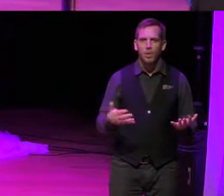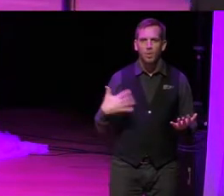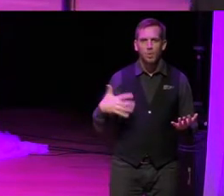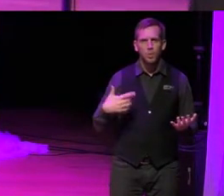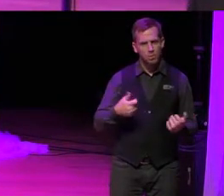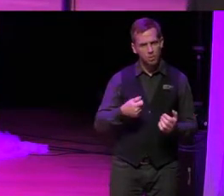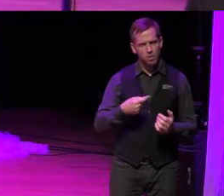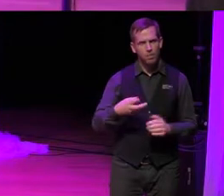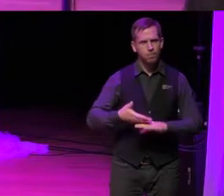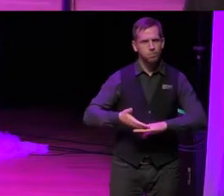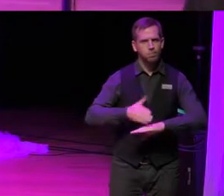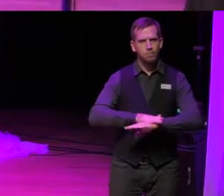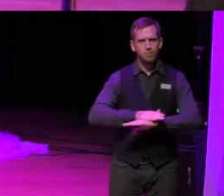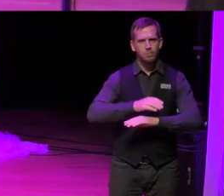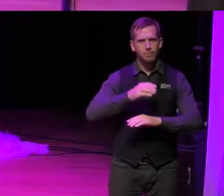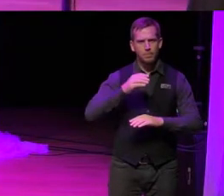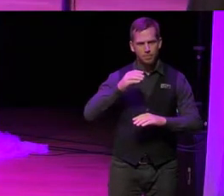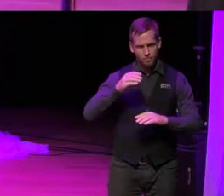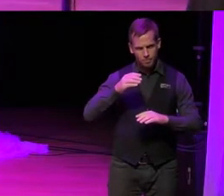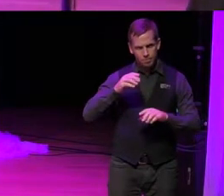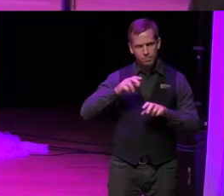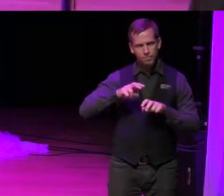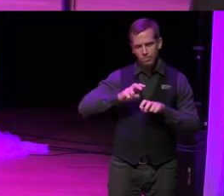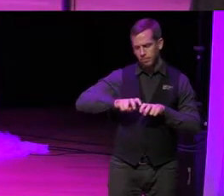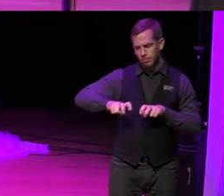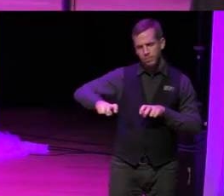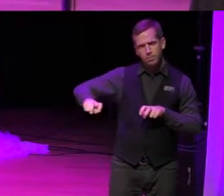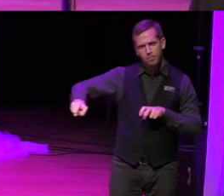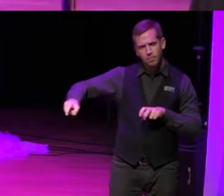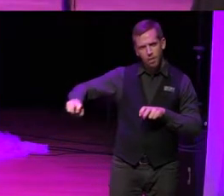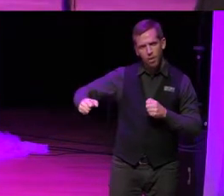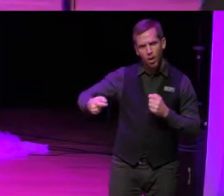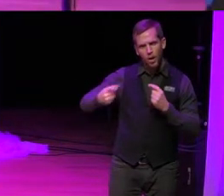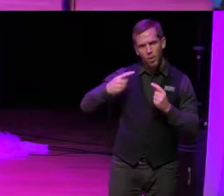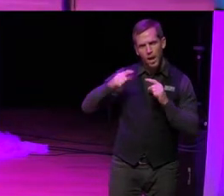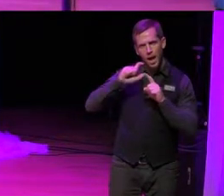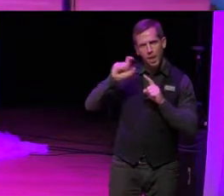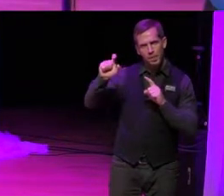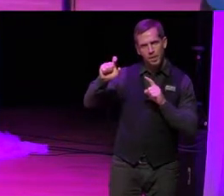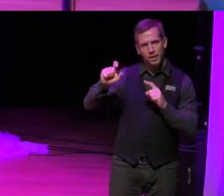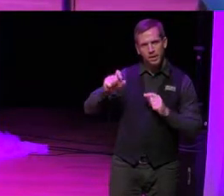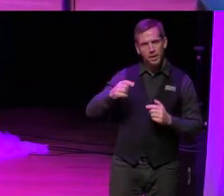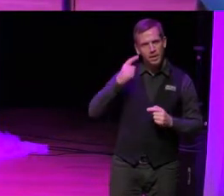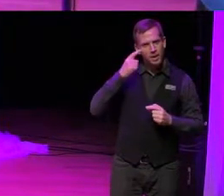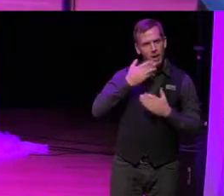knowledgeable people to discuss this subject, and I would like to introduce them.